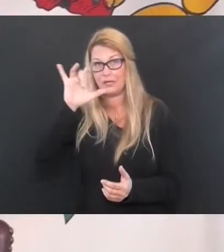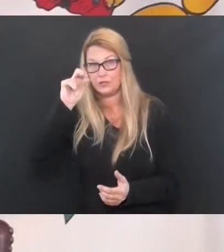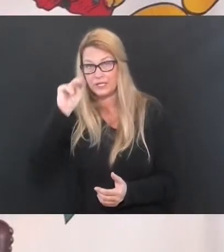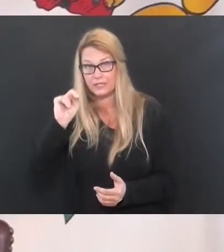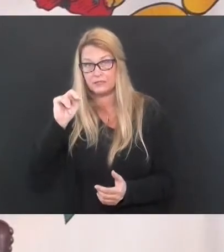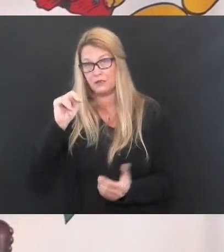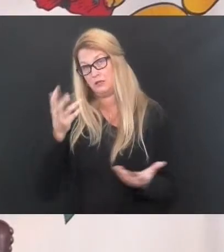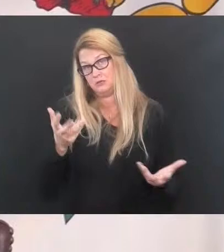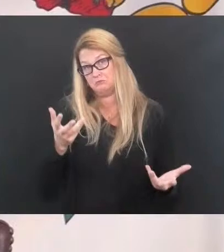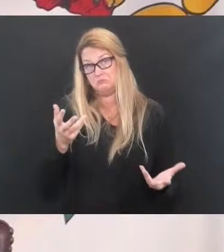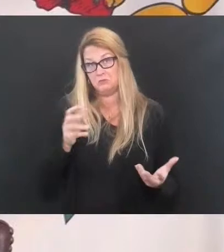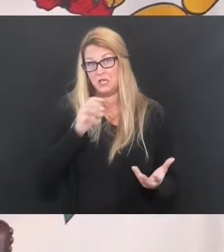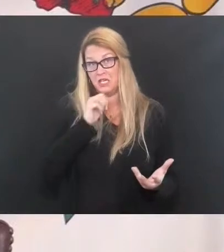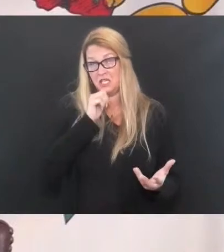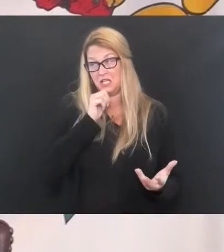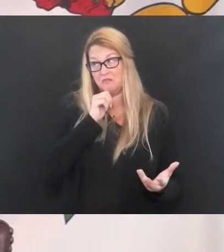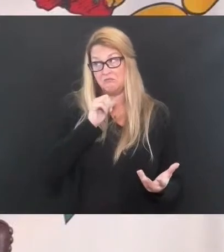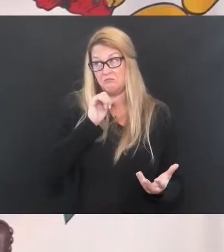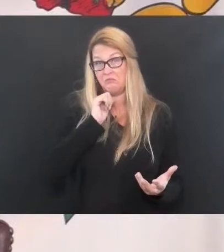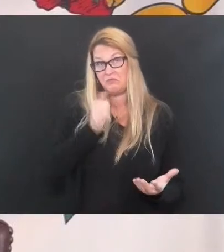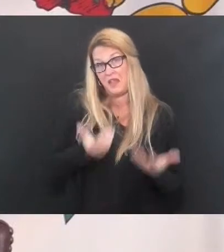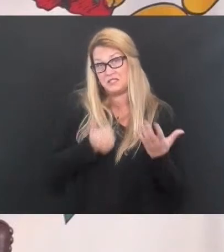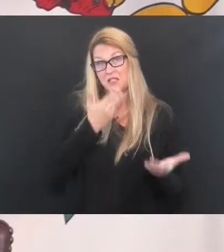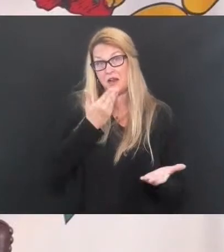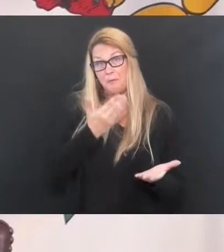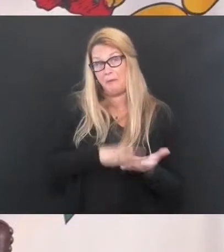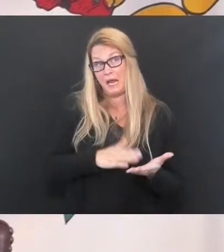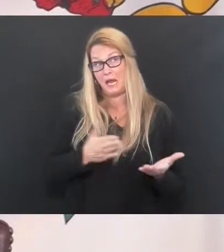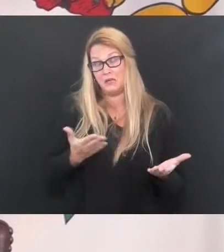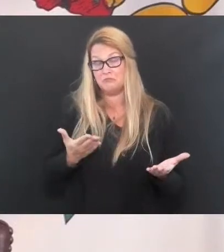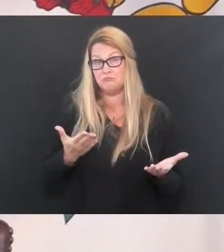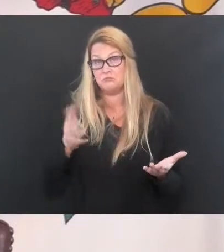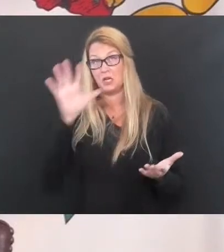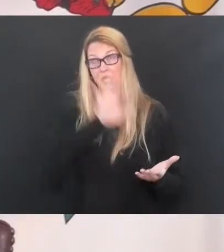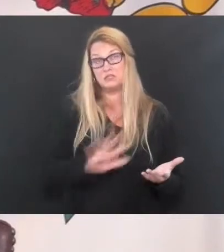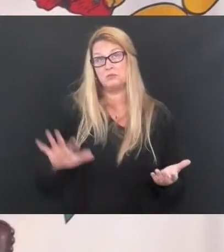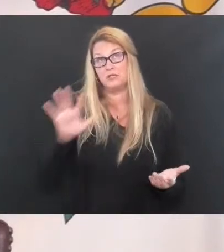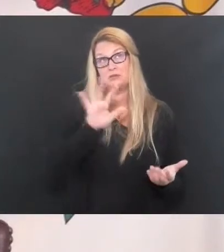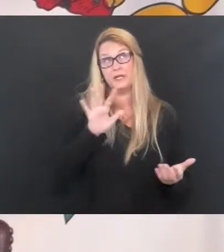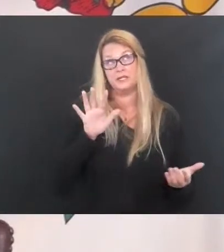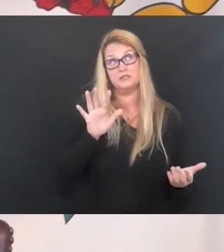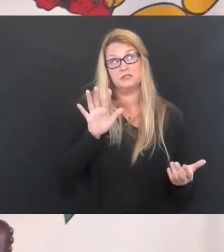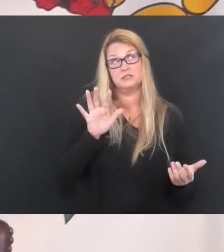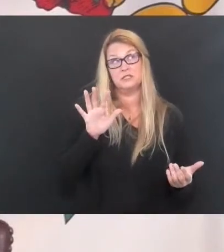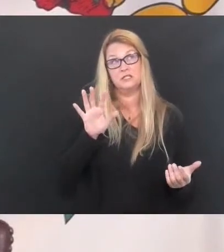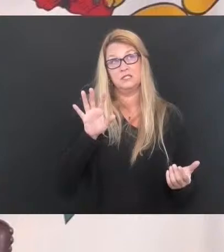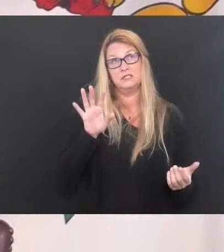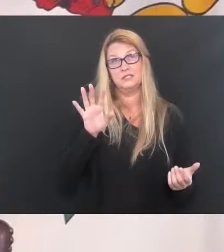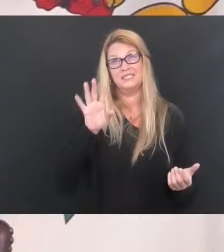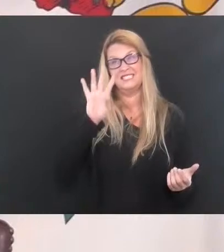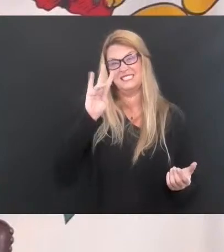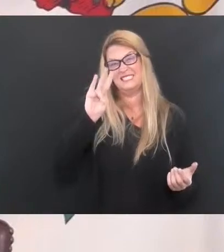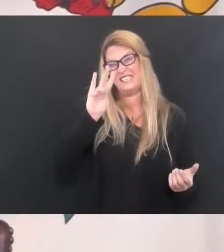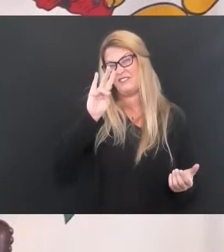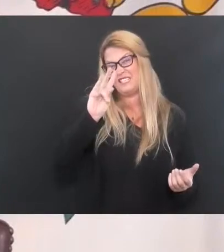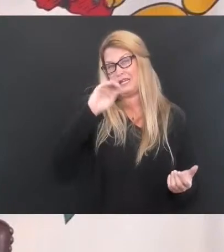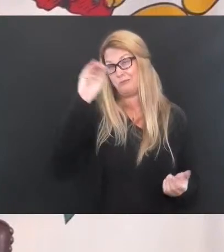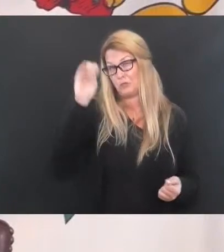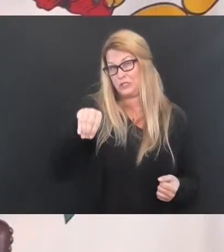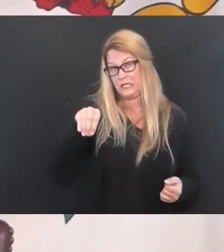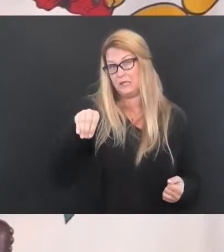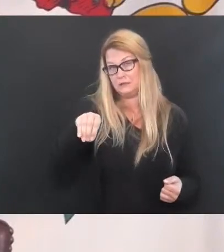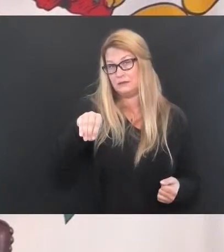1,750,000 don't take this shot, that's probably about, I don't know, is 17% or some number